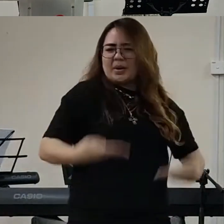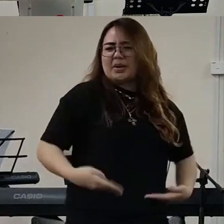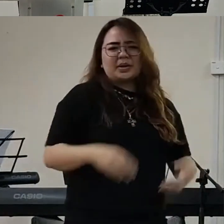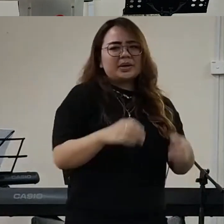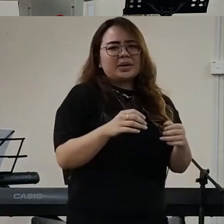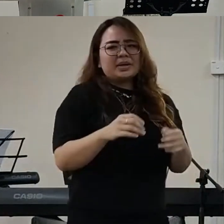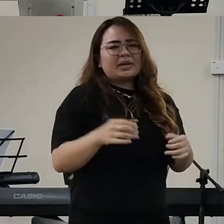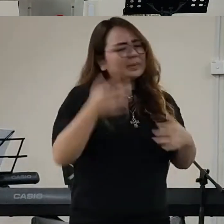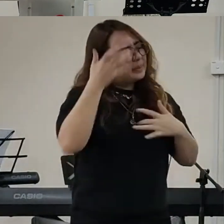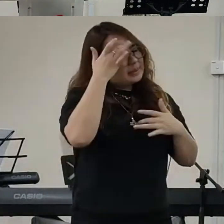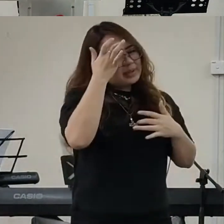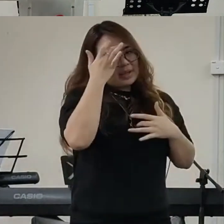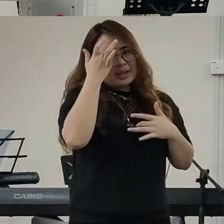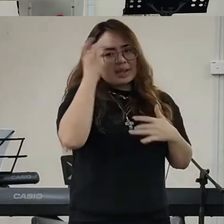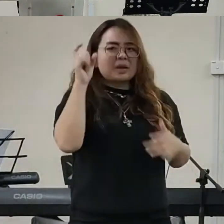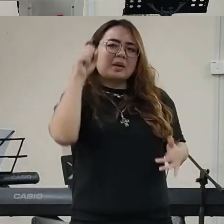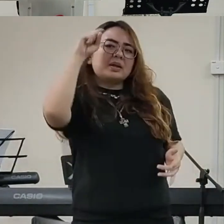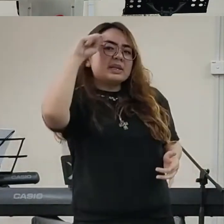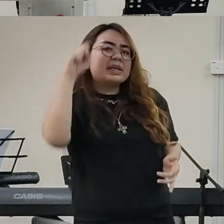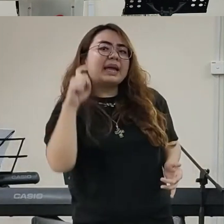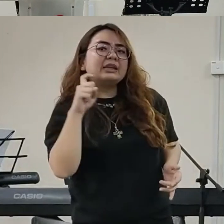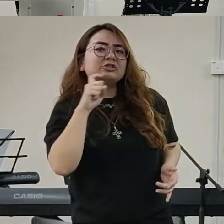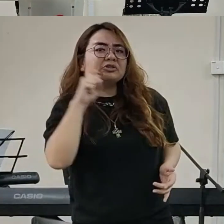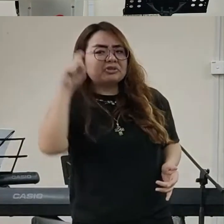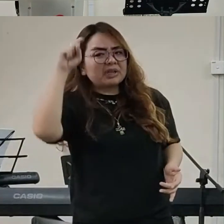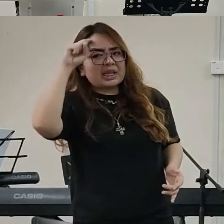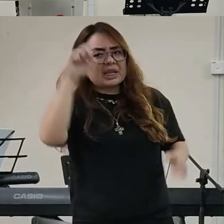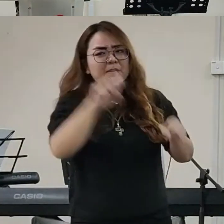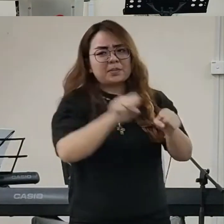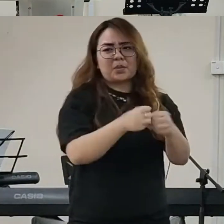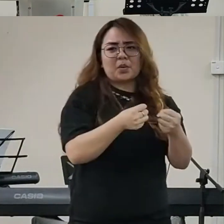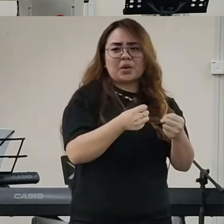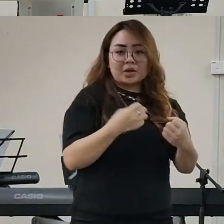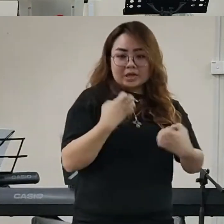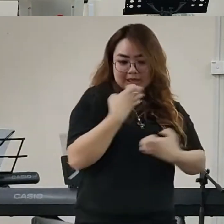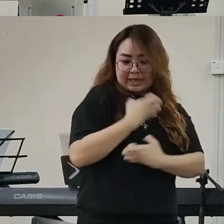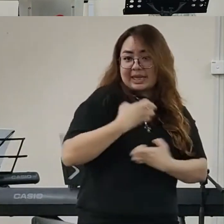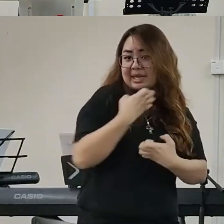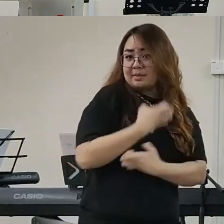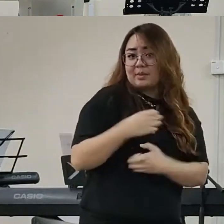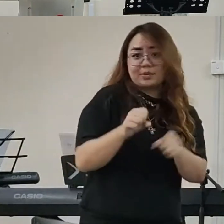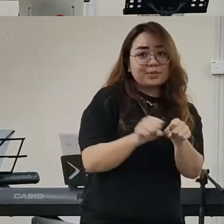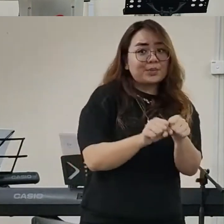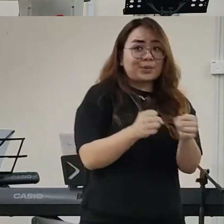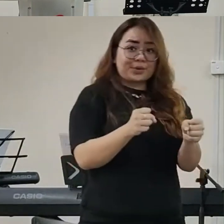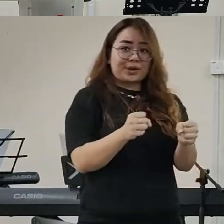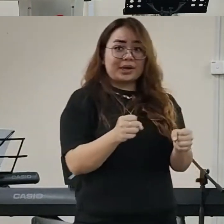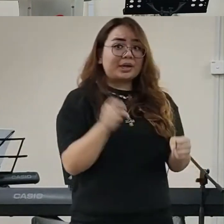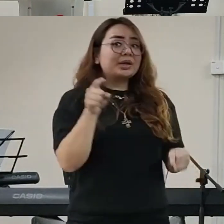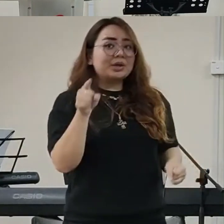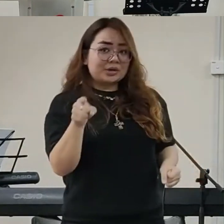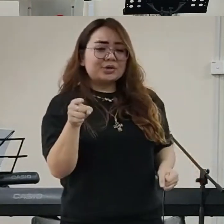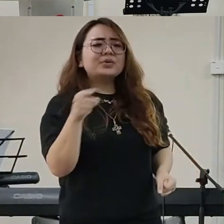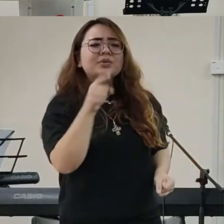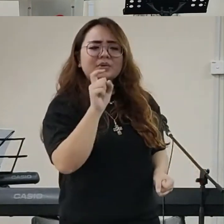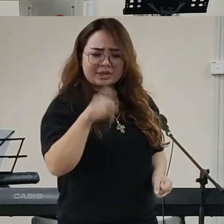can be sexually broken. It can be emotionally broken. And some of you are doing a fantastic job. You know you are who you are. But some of you